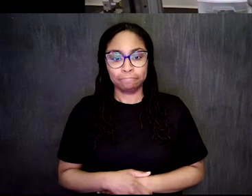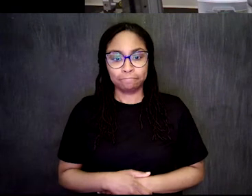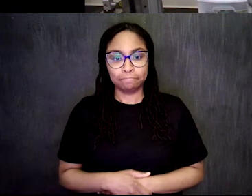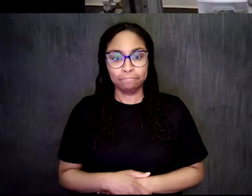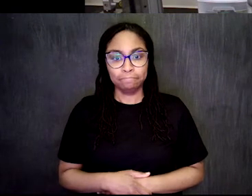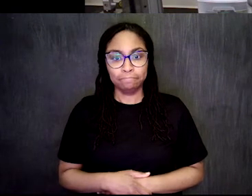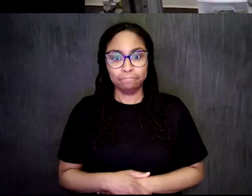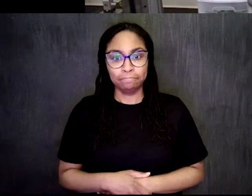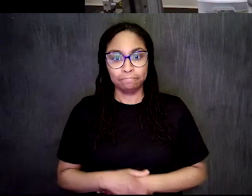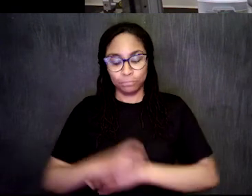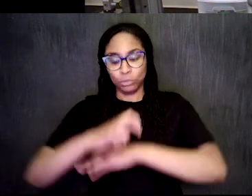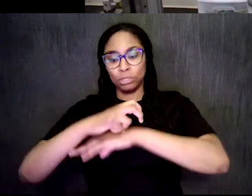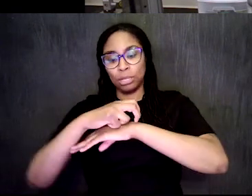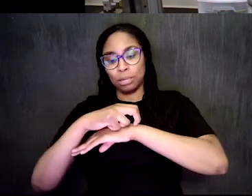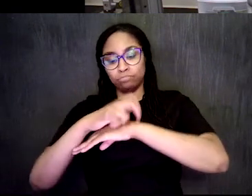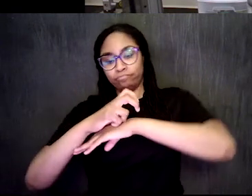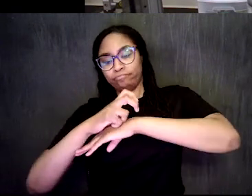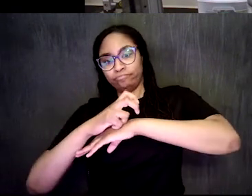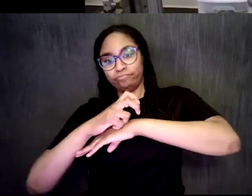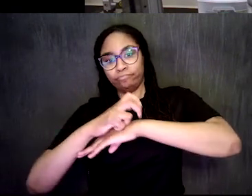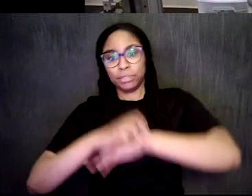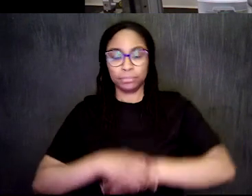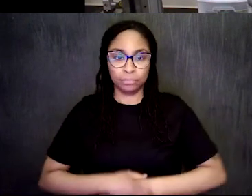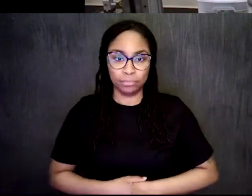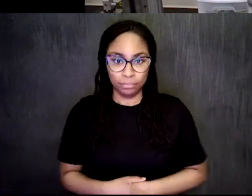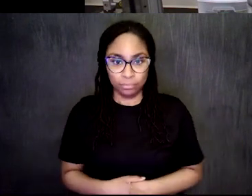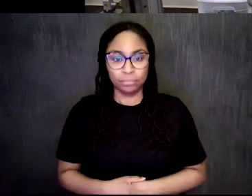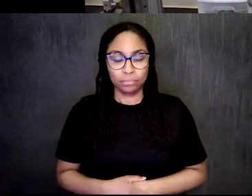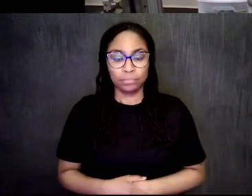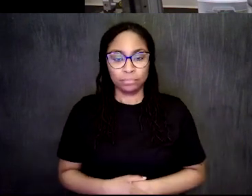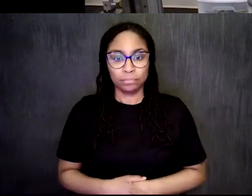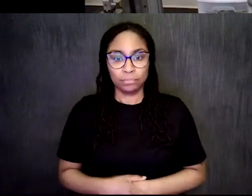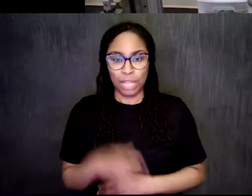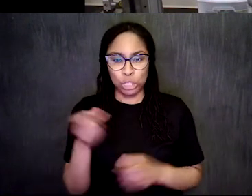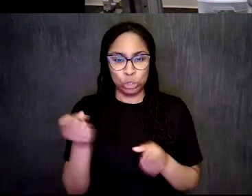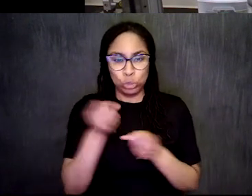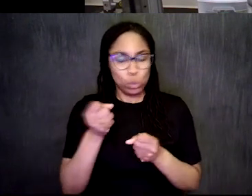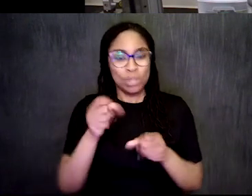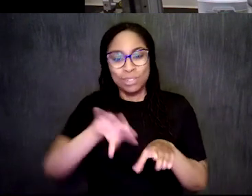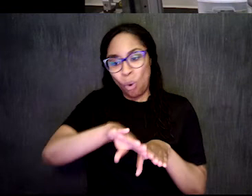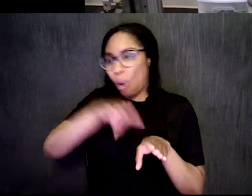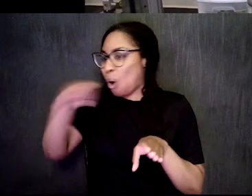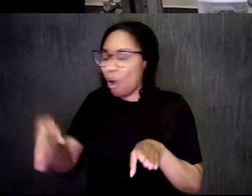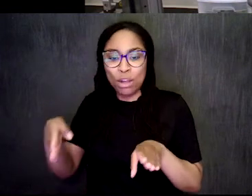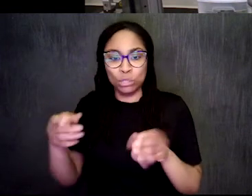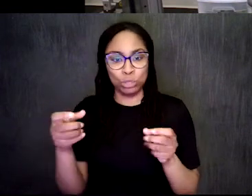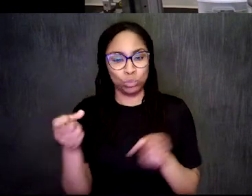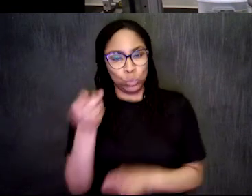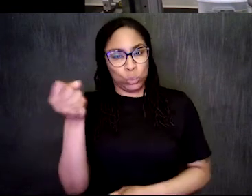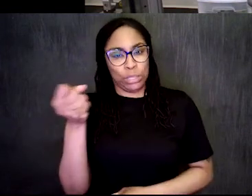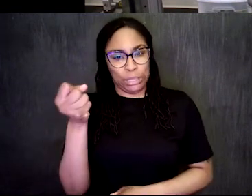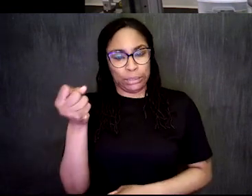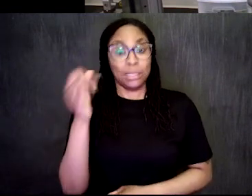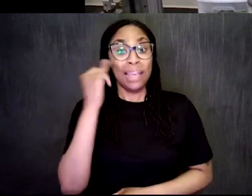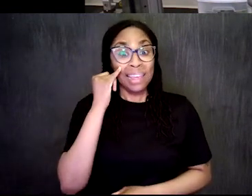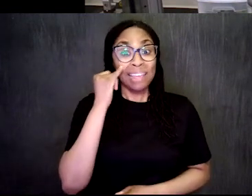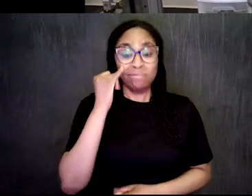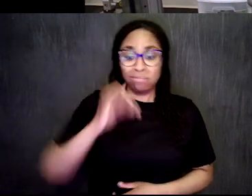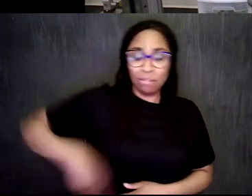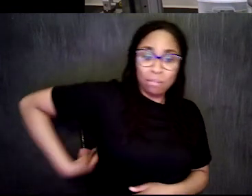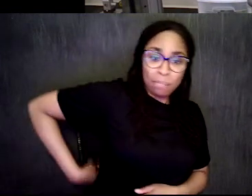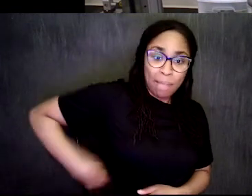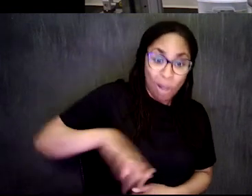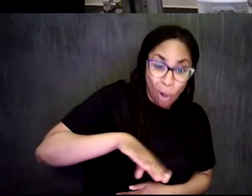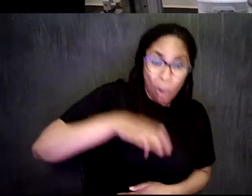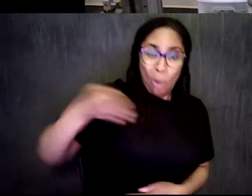feet, shooting the hips up towards the ceiling. Right here, you should be squeezing with your hips and not arching with your low back. That's what's